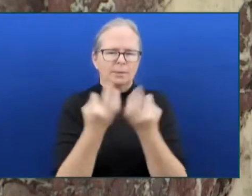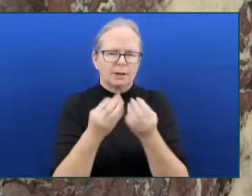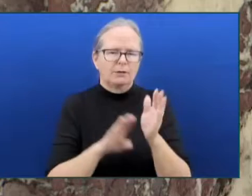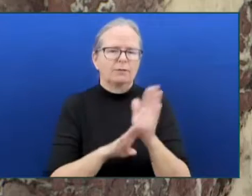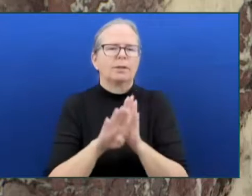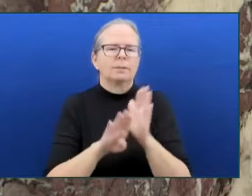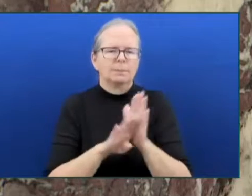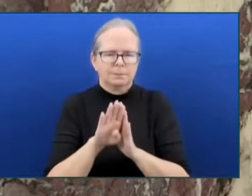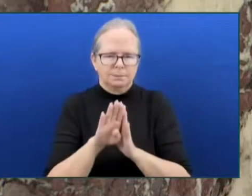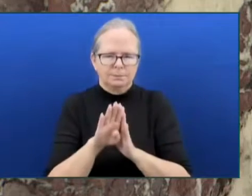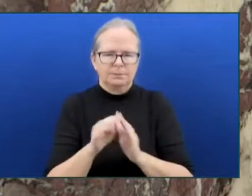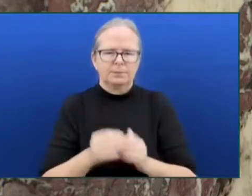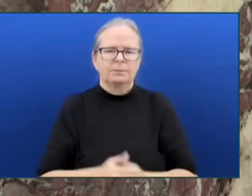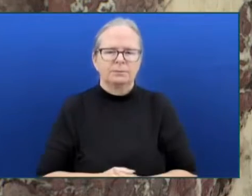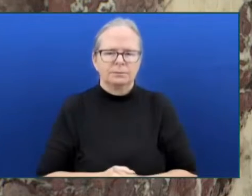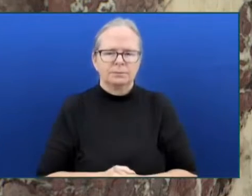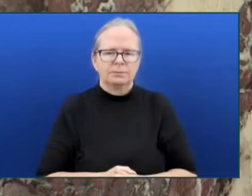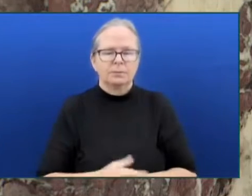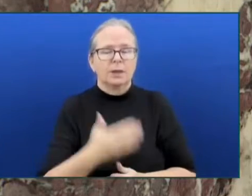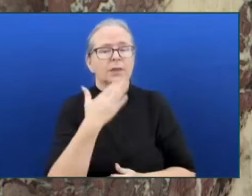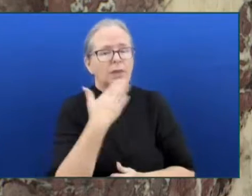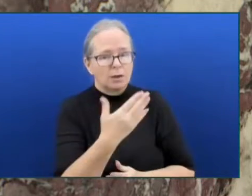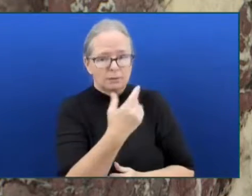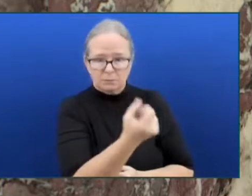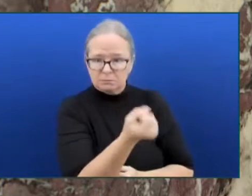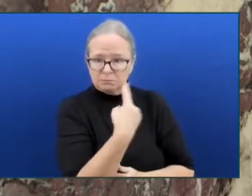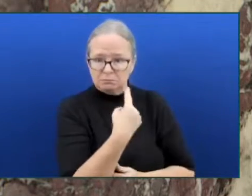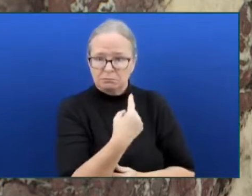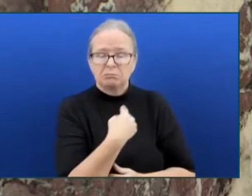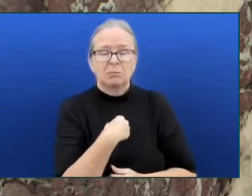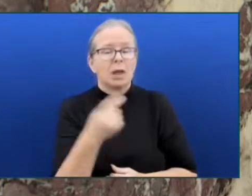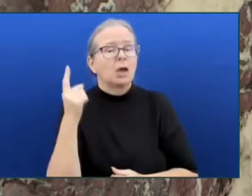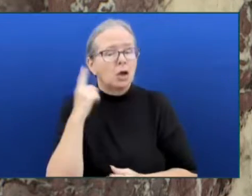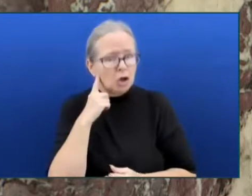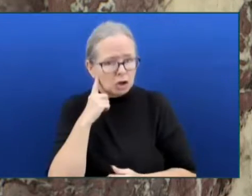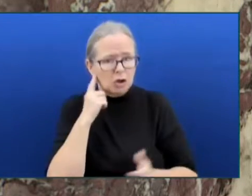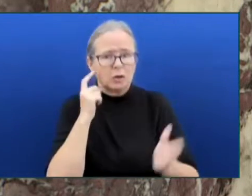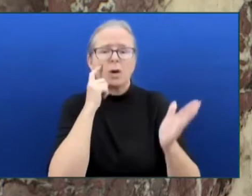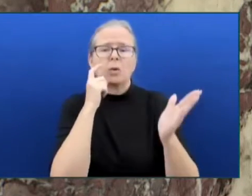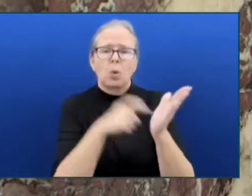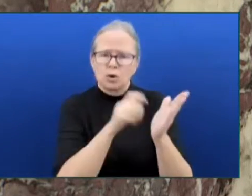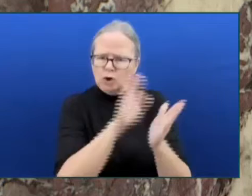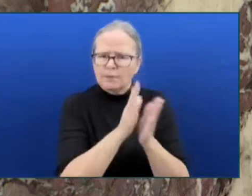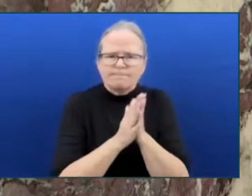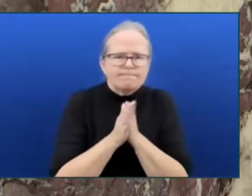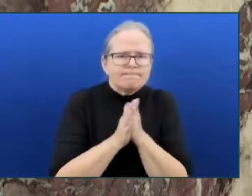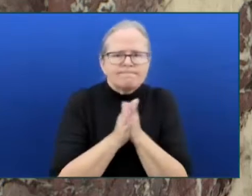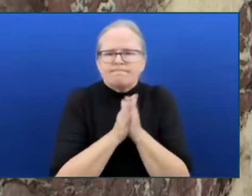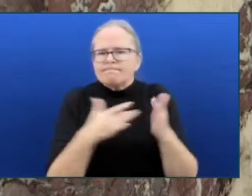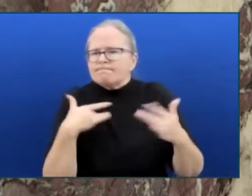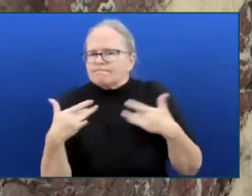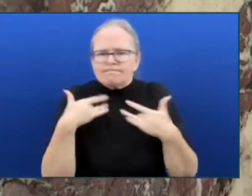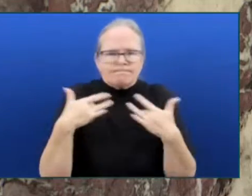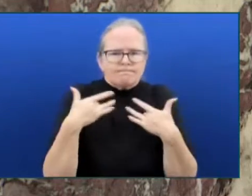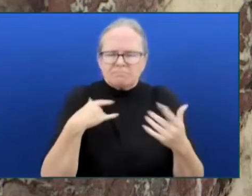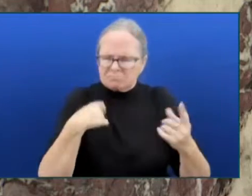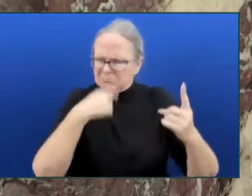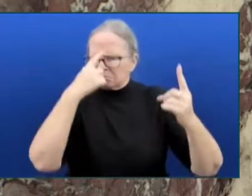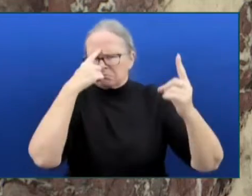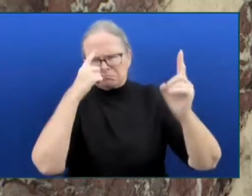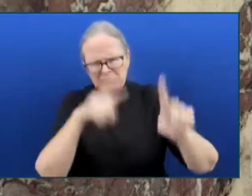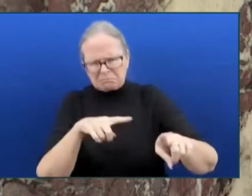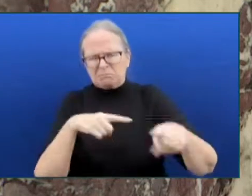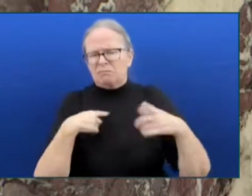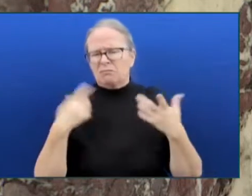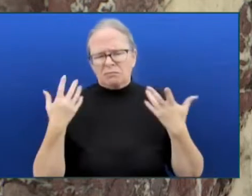and his concern, and I agree with it as well. Having spent time on the front lines, Honourable Speaker, and many decades in this sector,